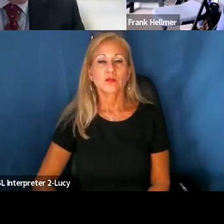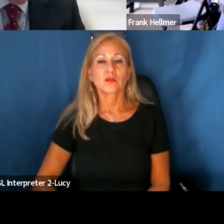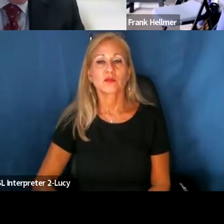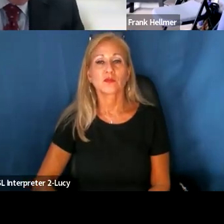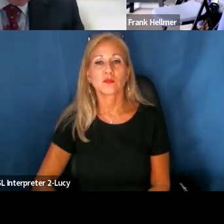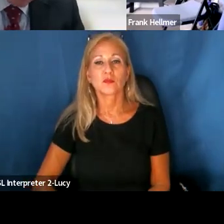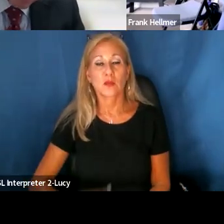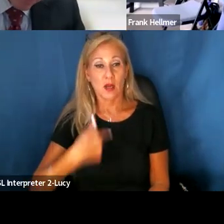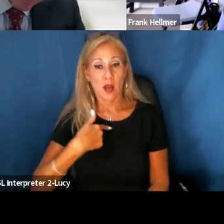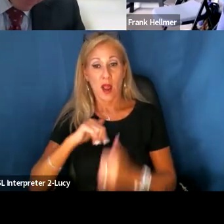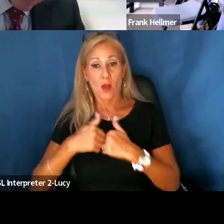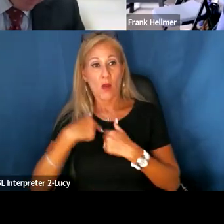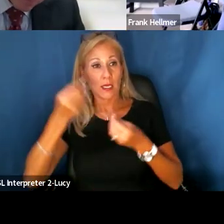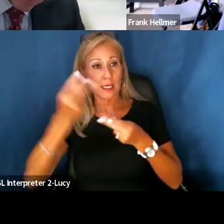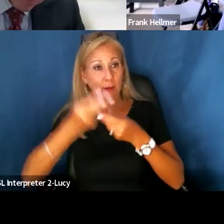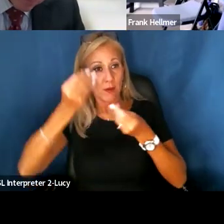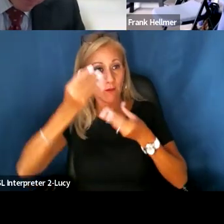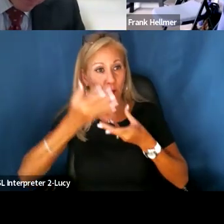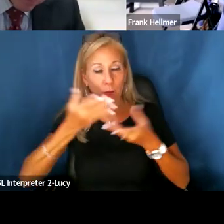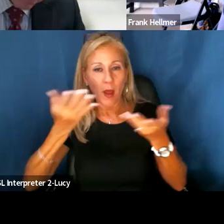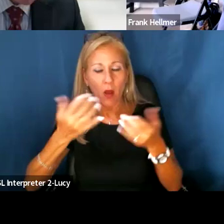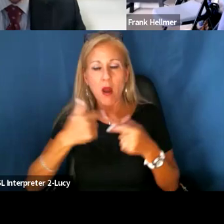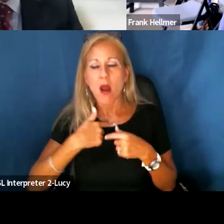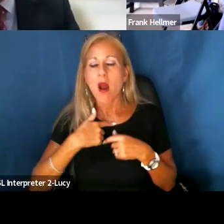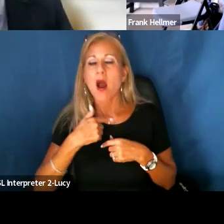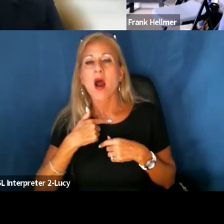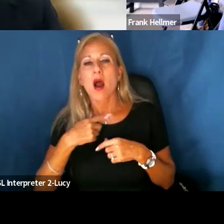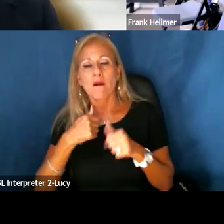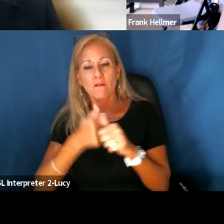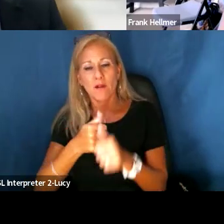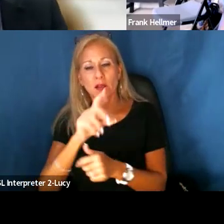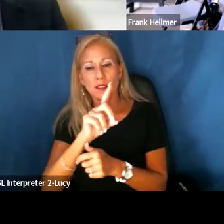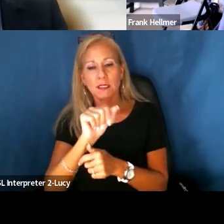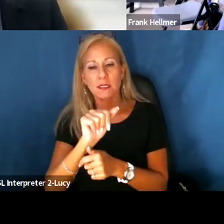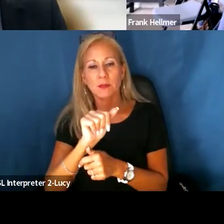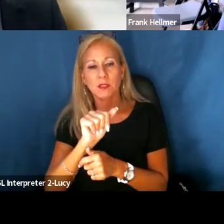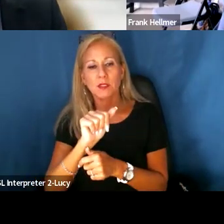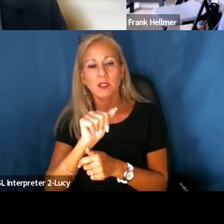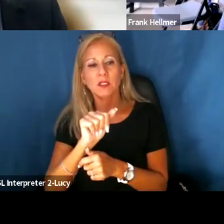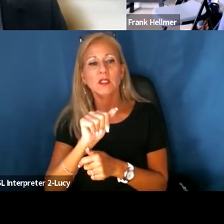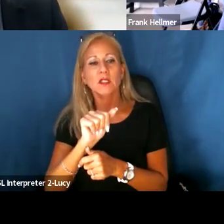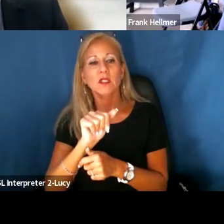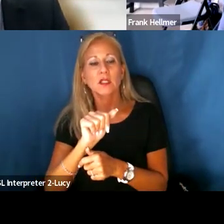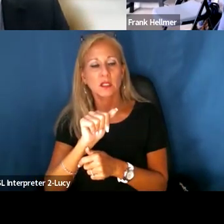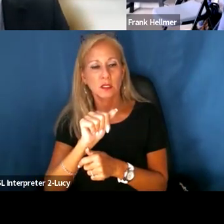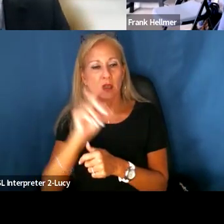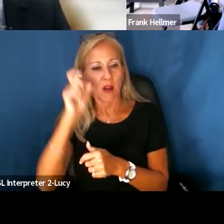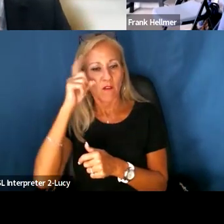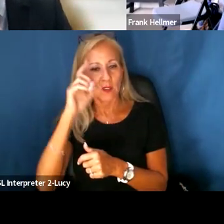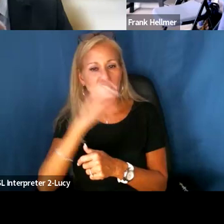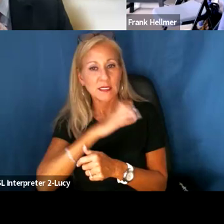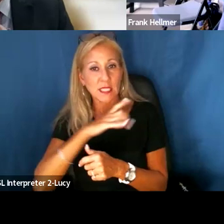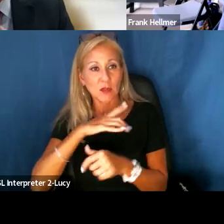I keep up to date by following the disability rights and the Governor's Council